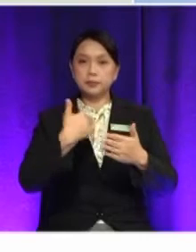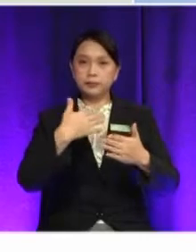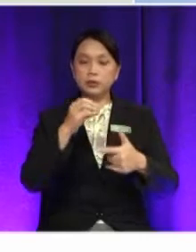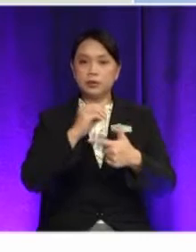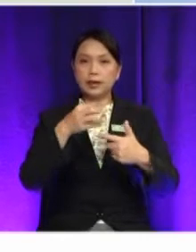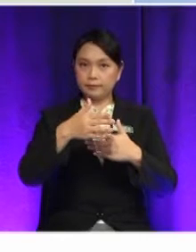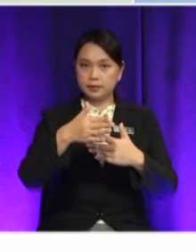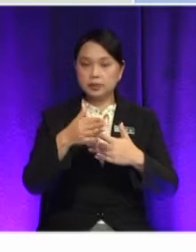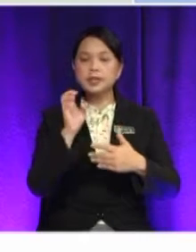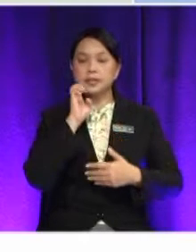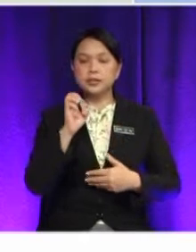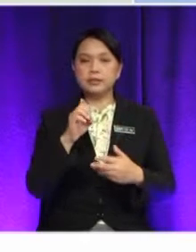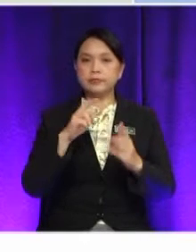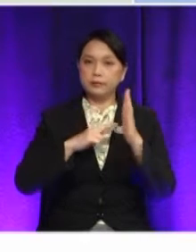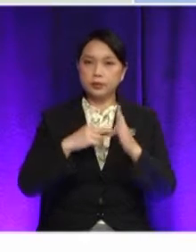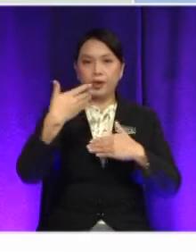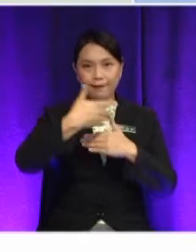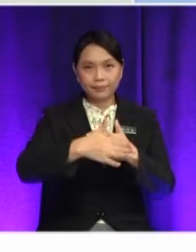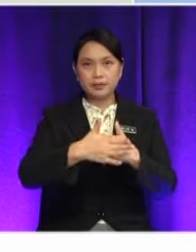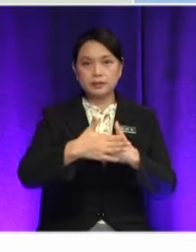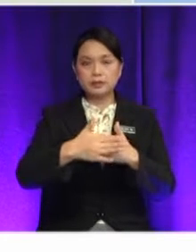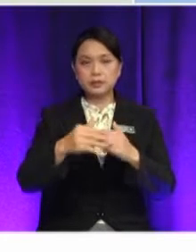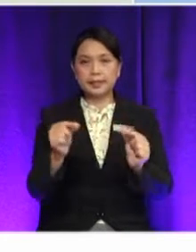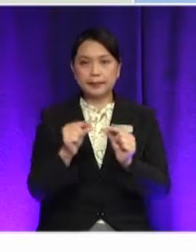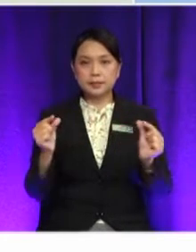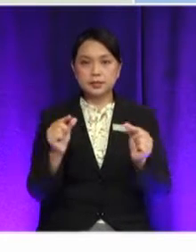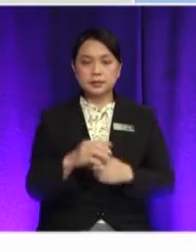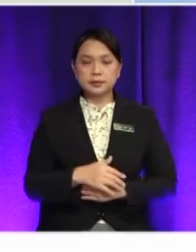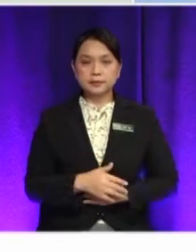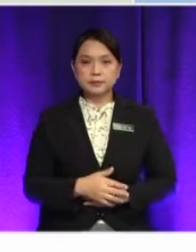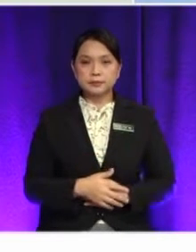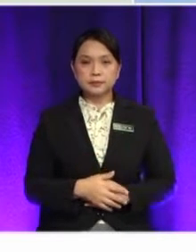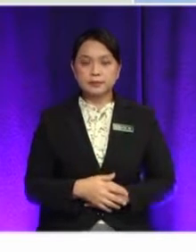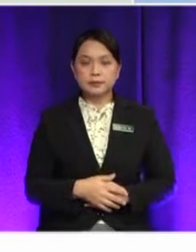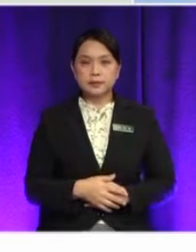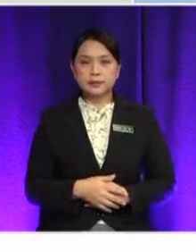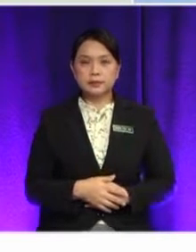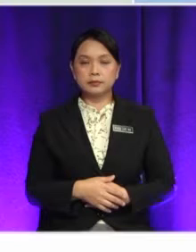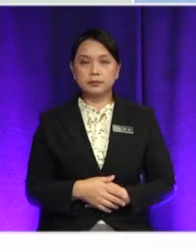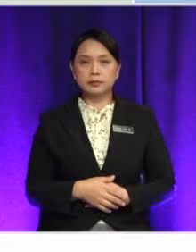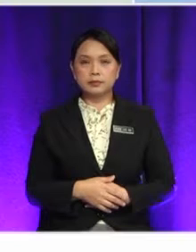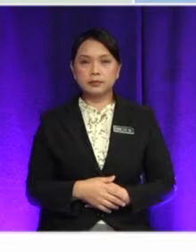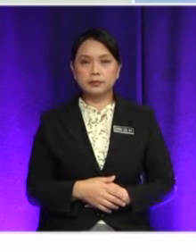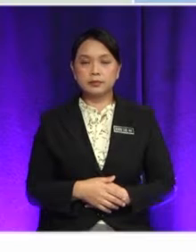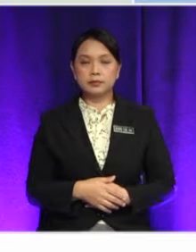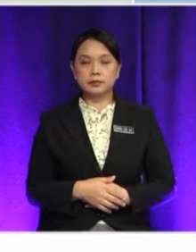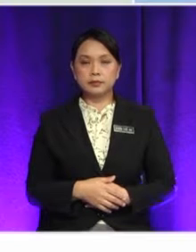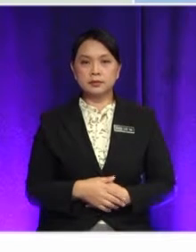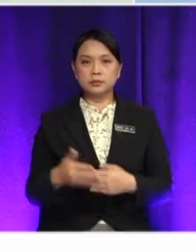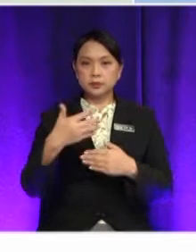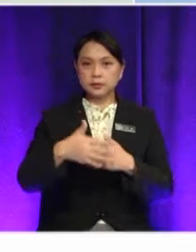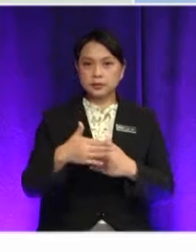gap. So what is the word specifically? Can you please say out the word? I refer to the keywords after the gap, which